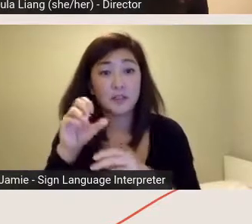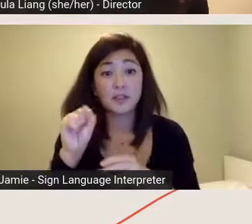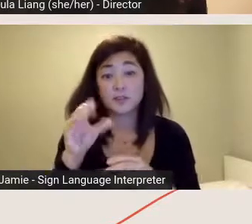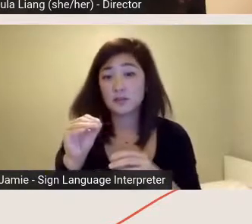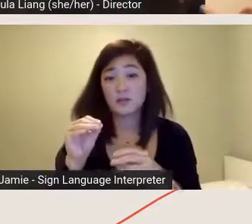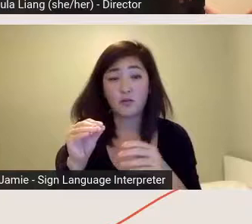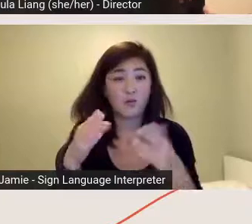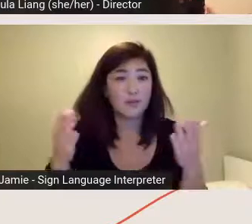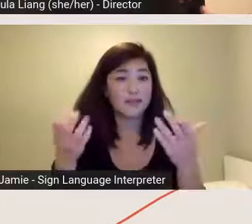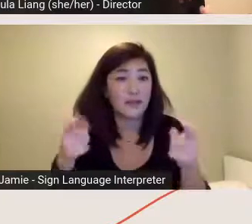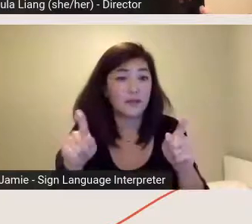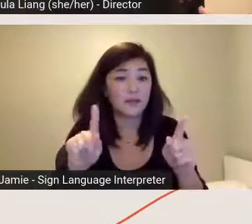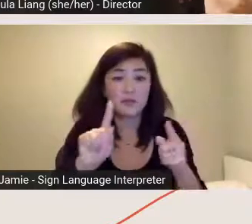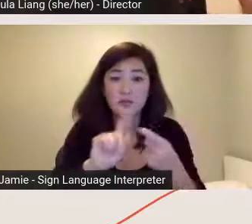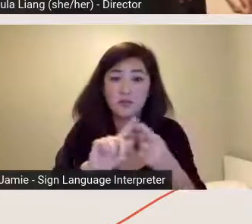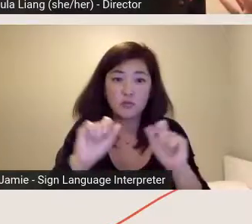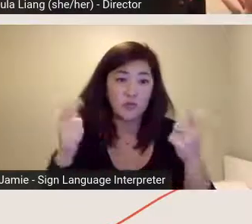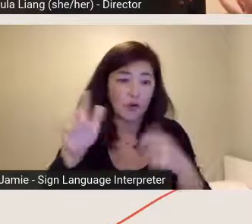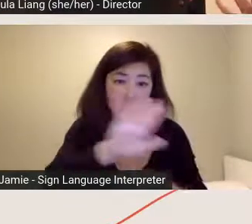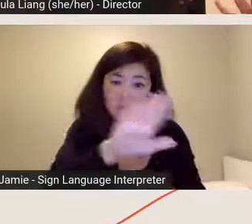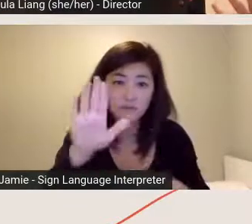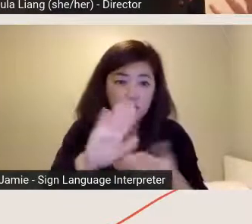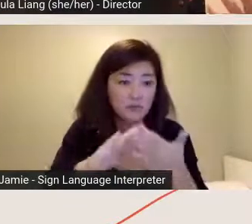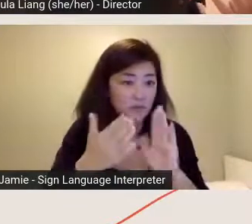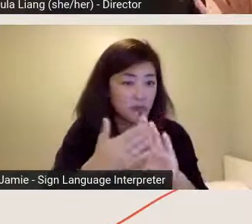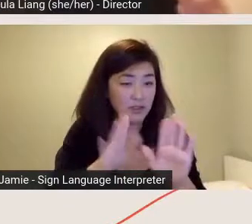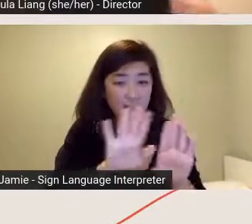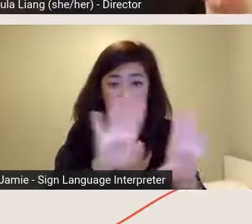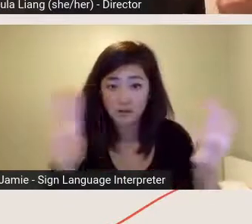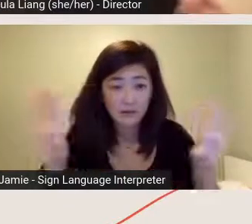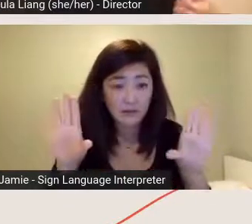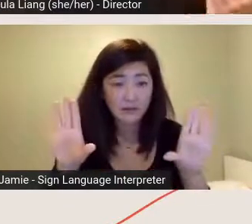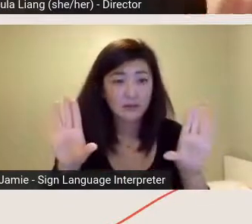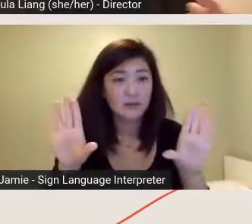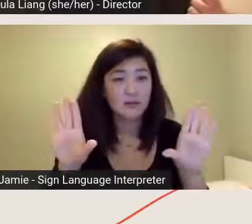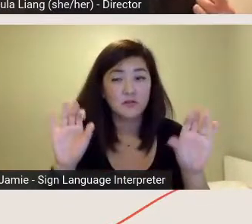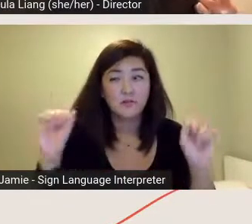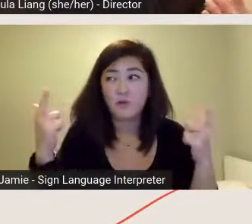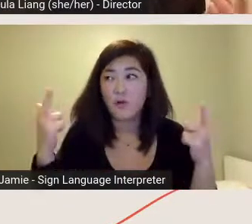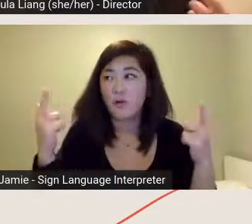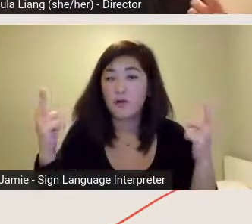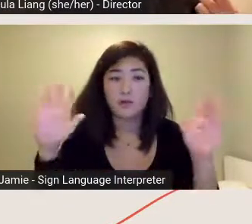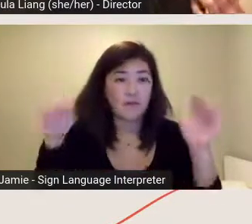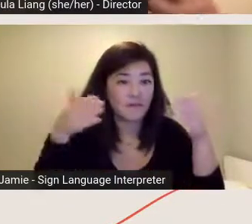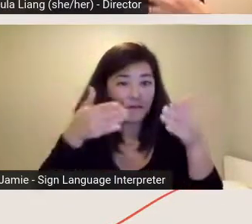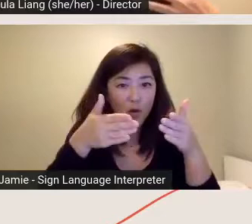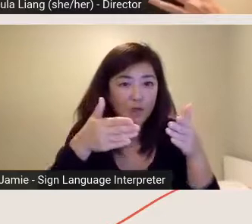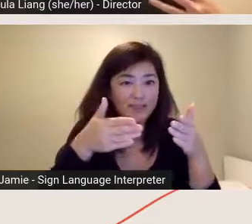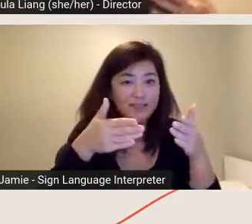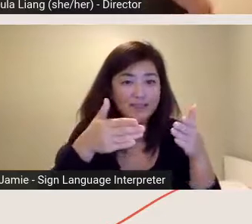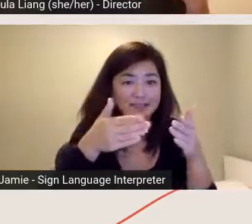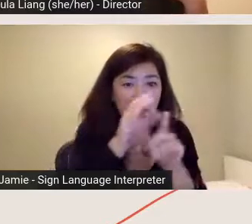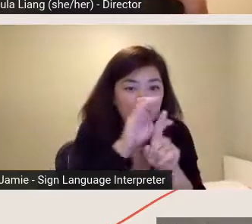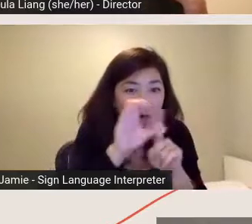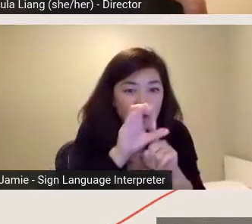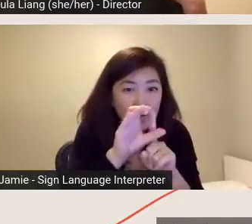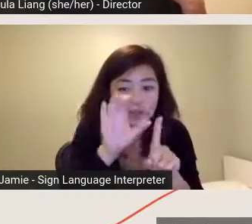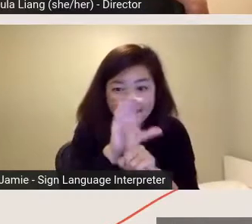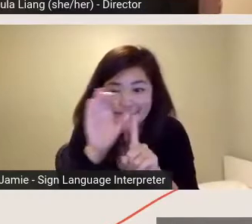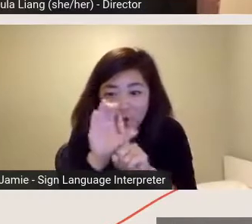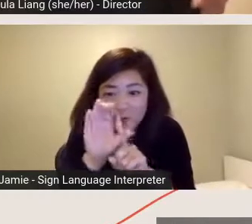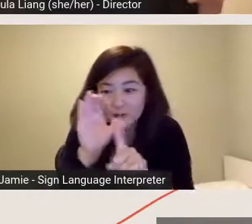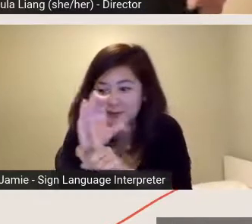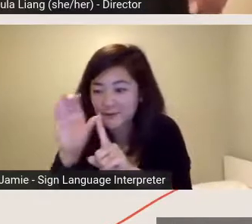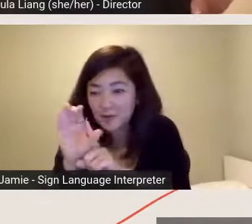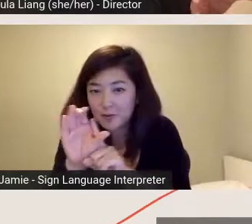our communities is that we're really like focused, we're so like, you know, culturally, interculturally focused that we're not